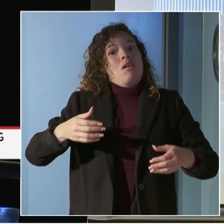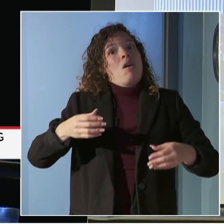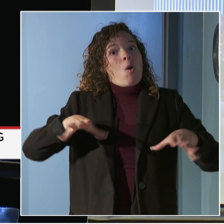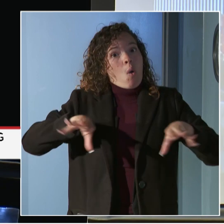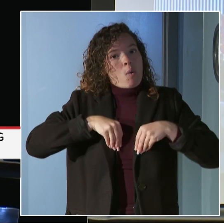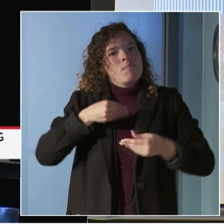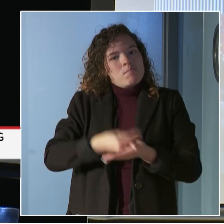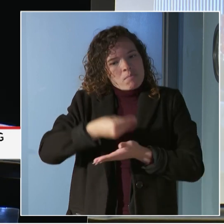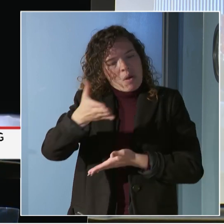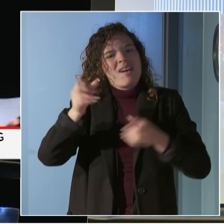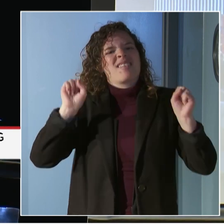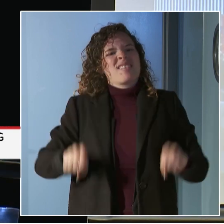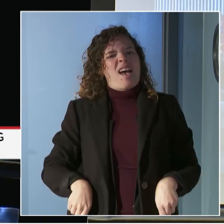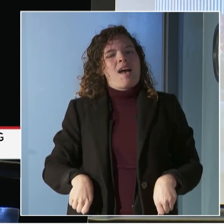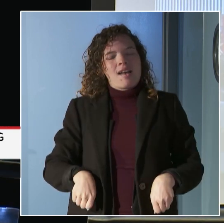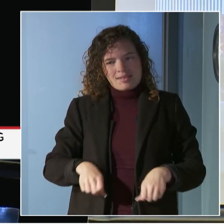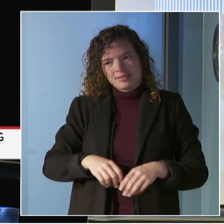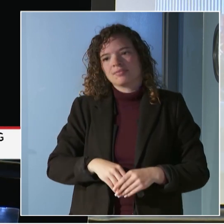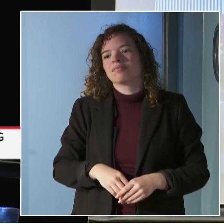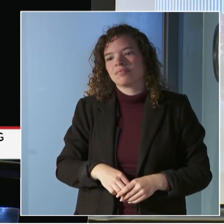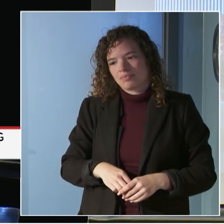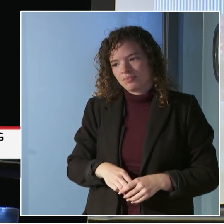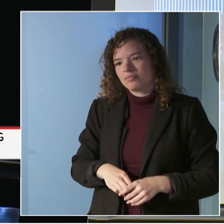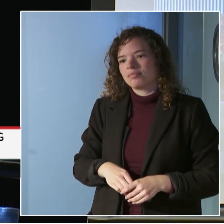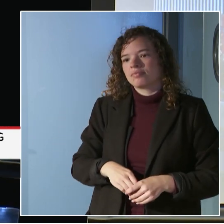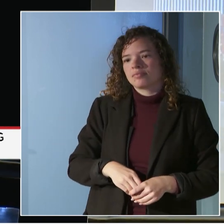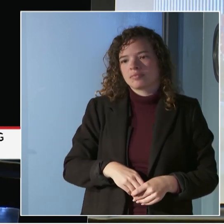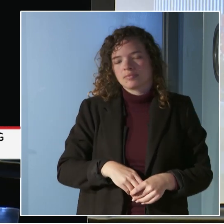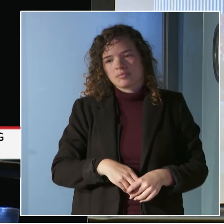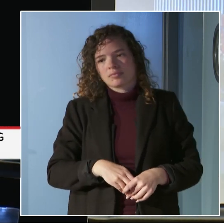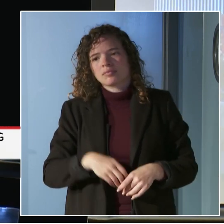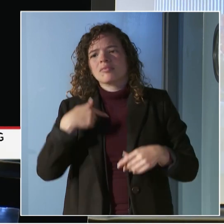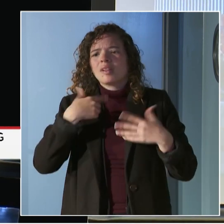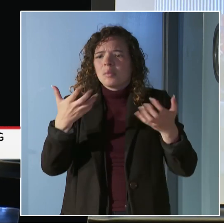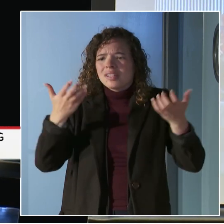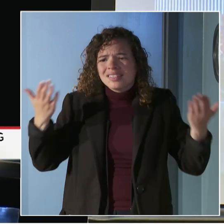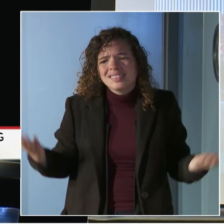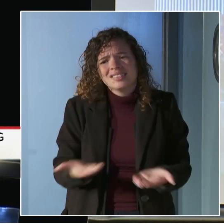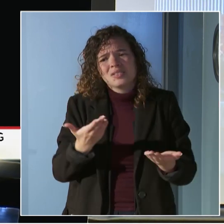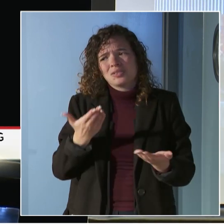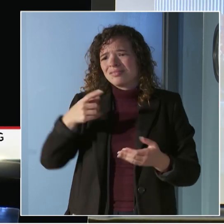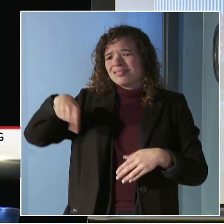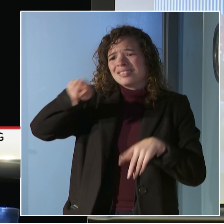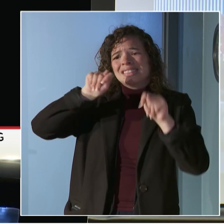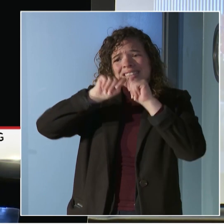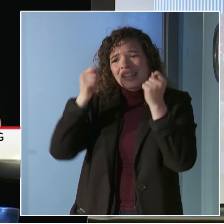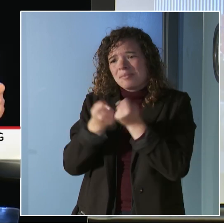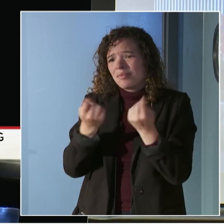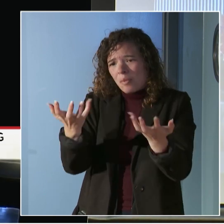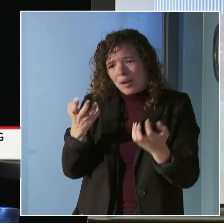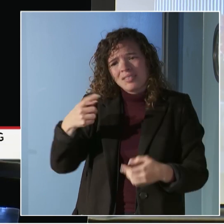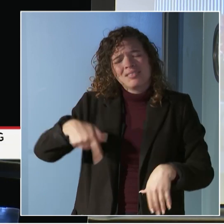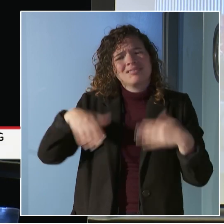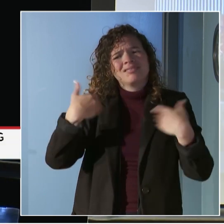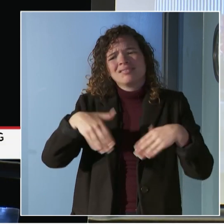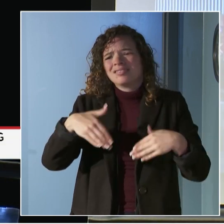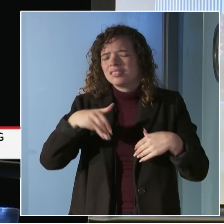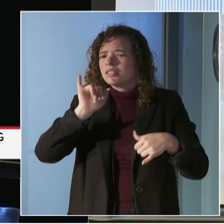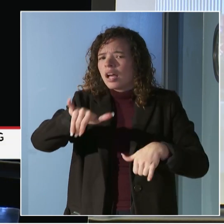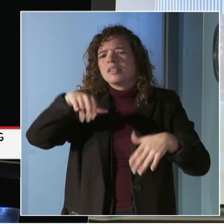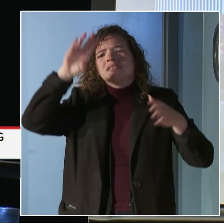So I wanted to be here with my team who has been focused on